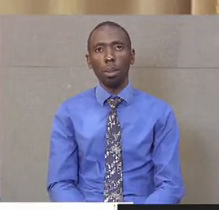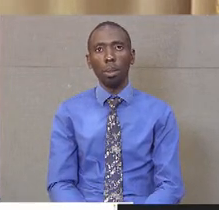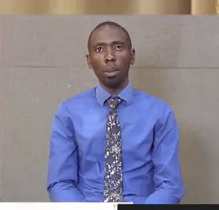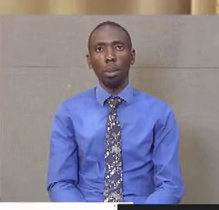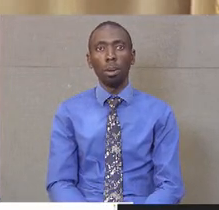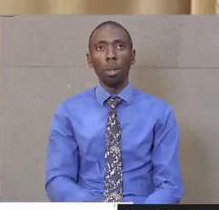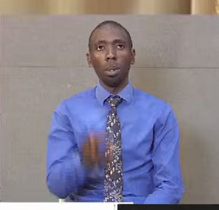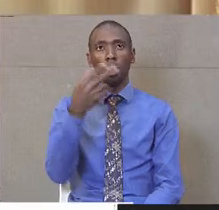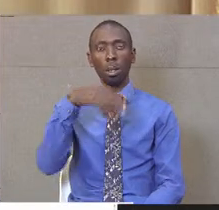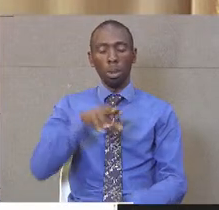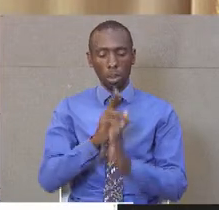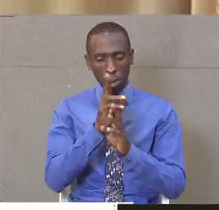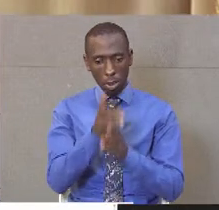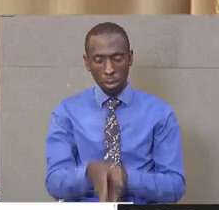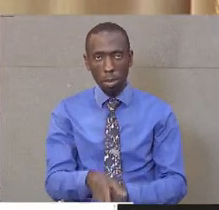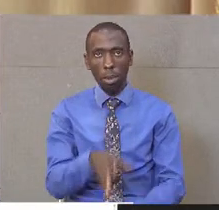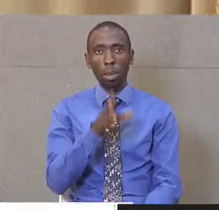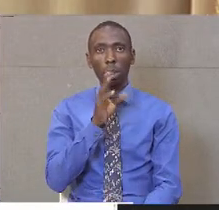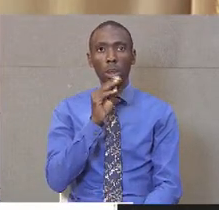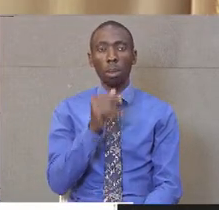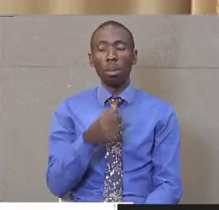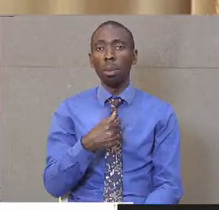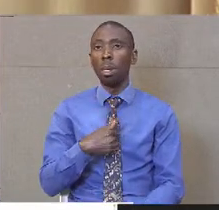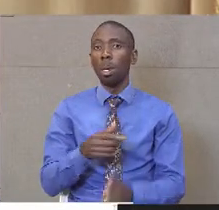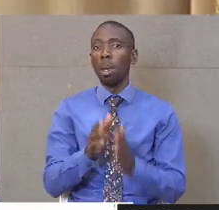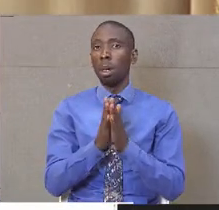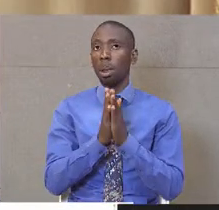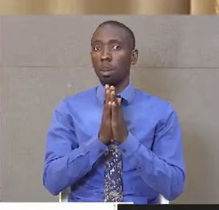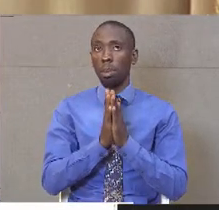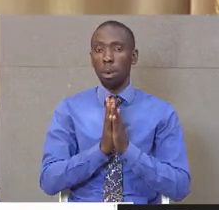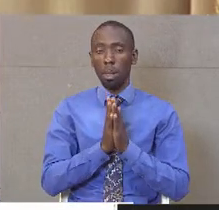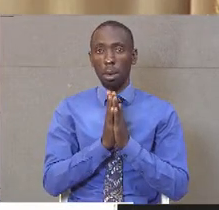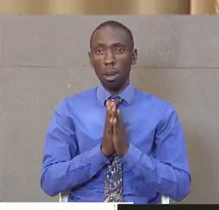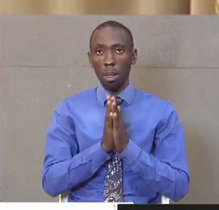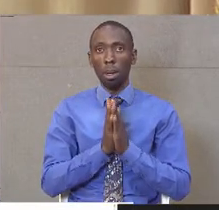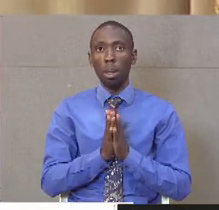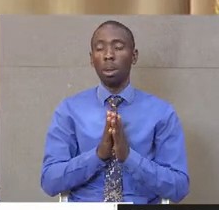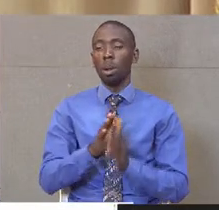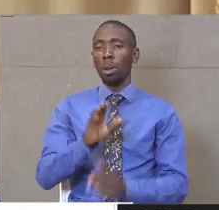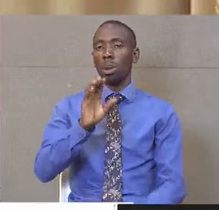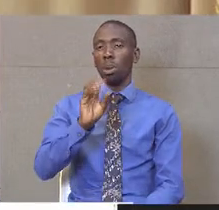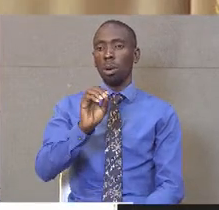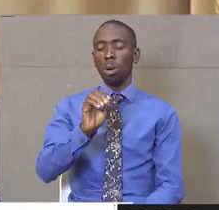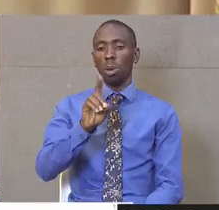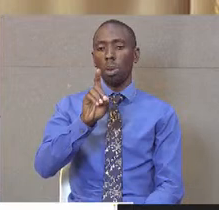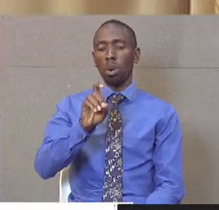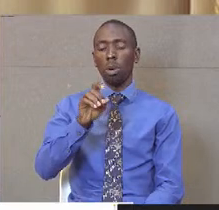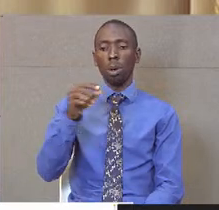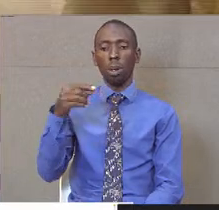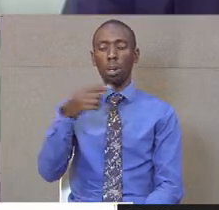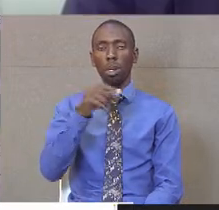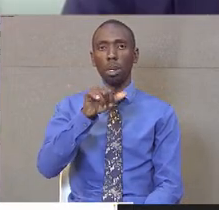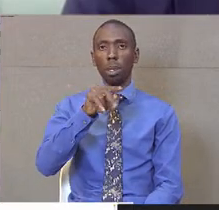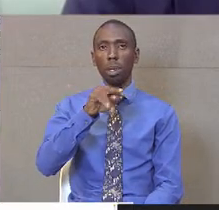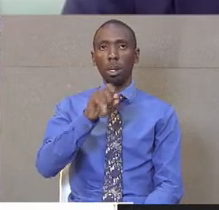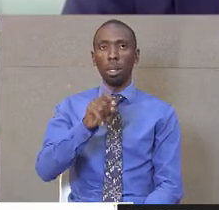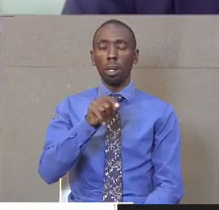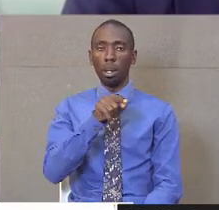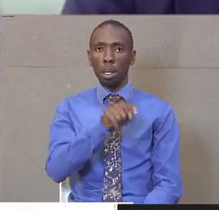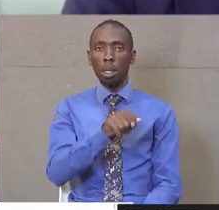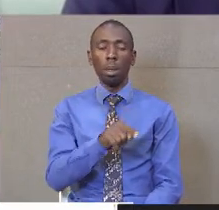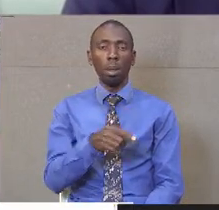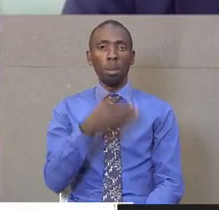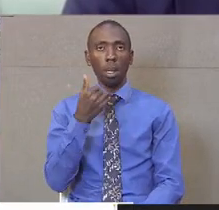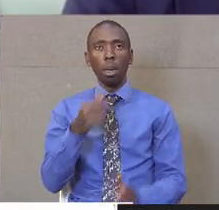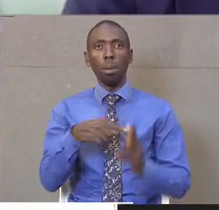Right, Honorable Speaker, I pray that oxygen be a priority as a